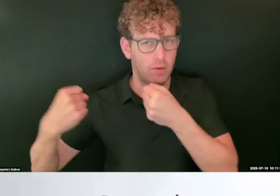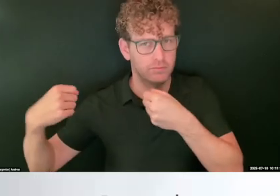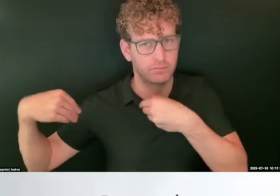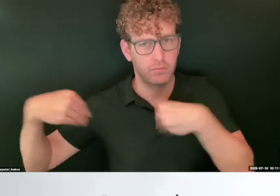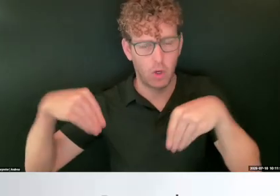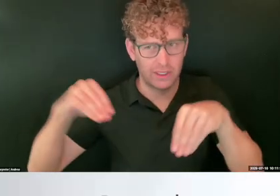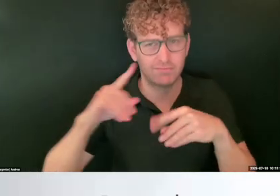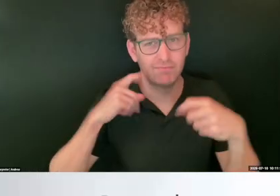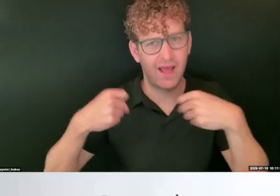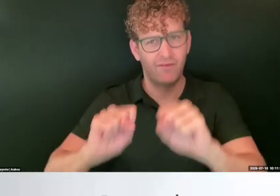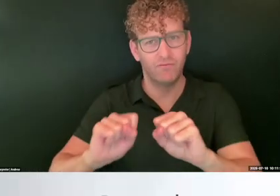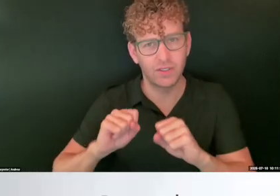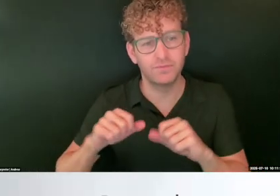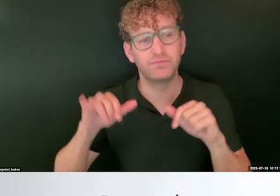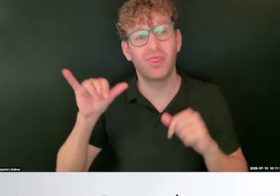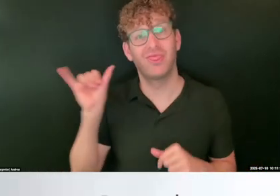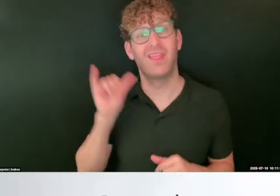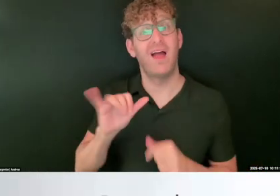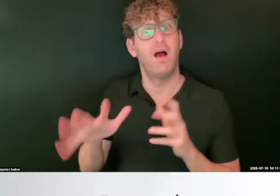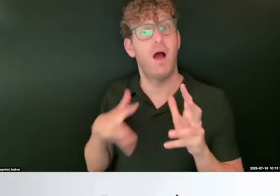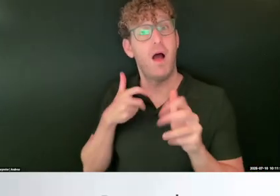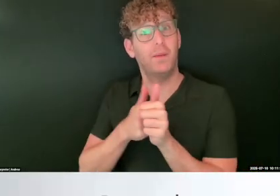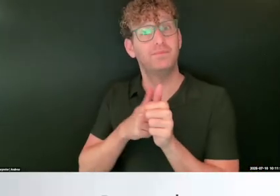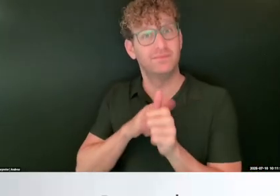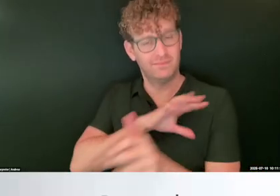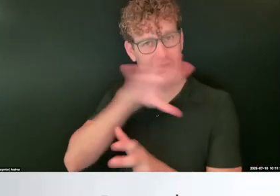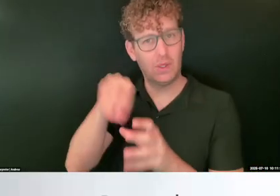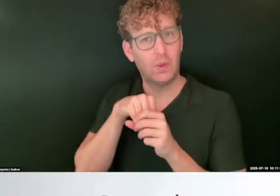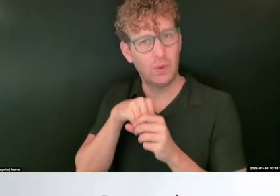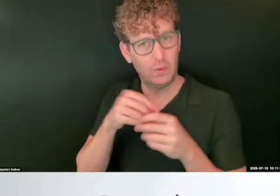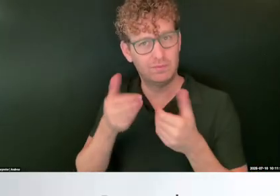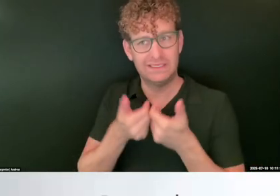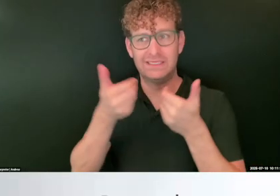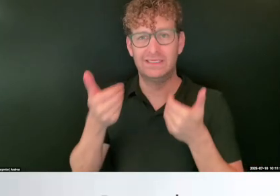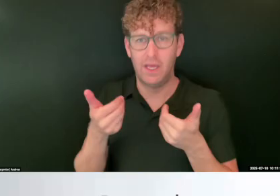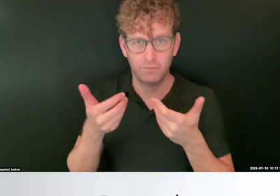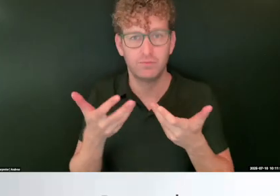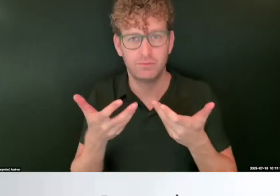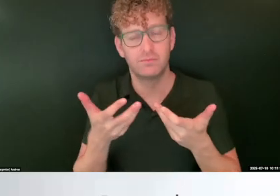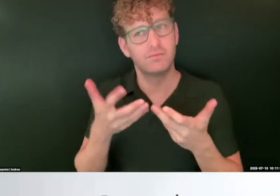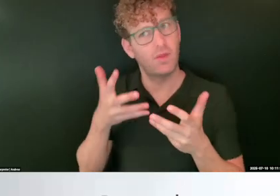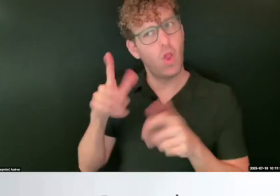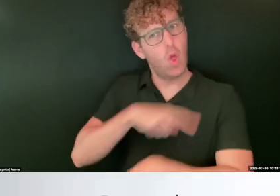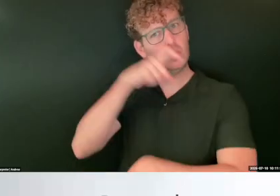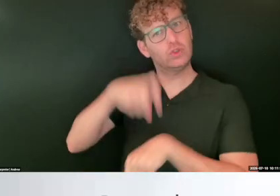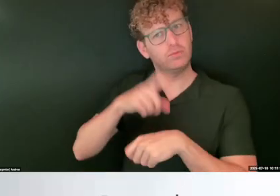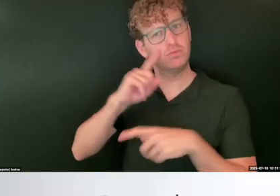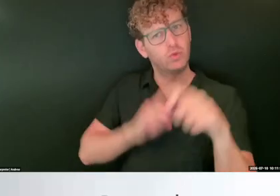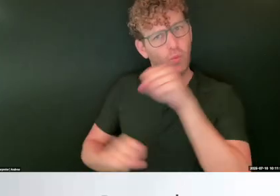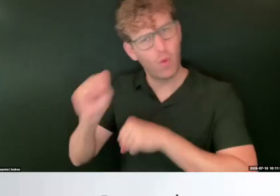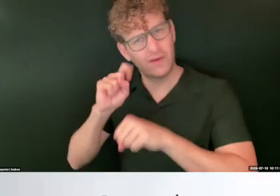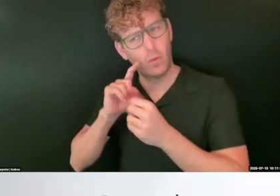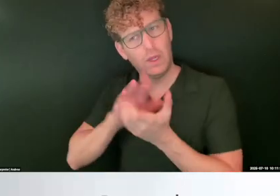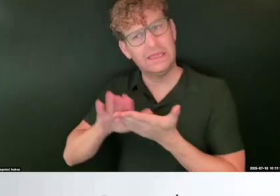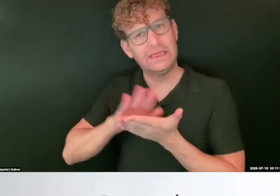related effort to update the long-term strategy for clean mobility equity investments.